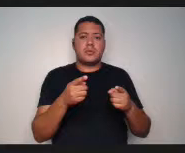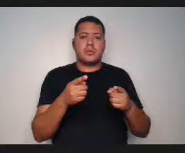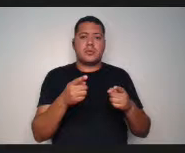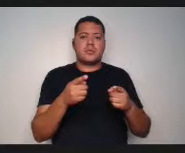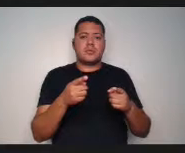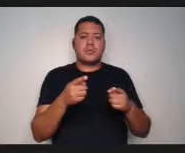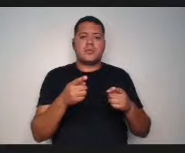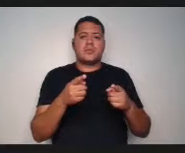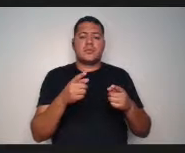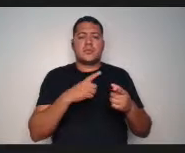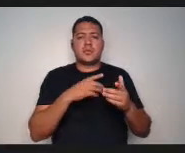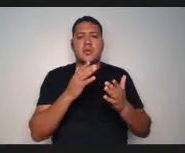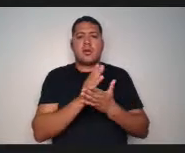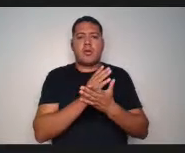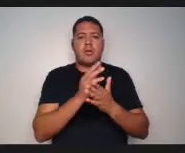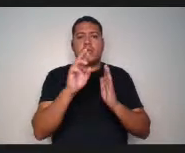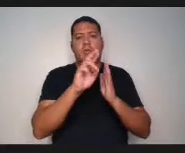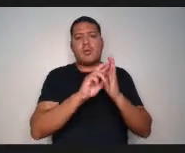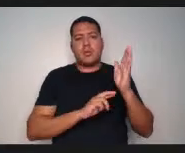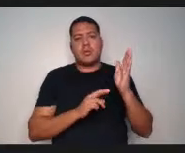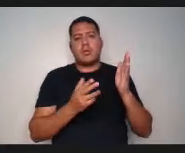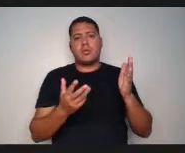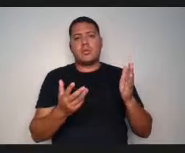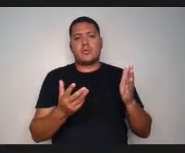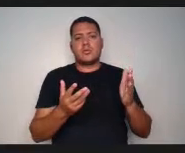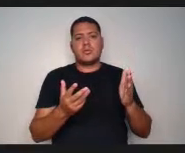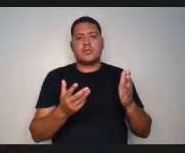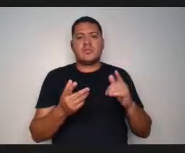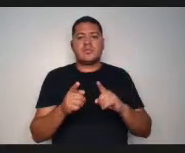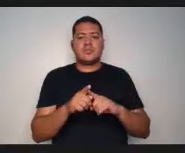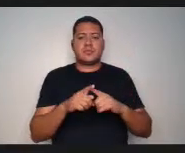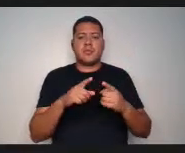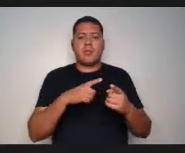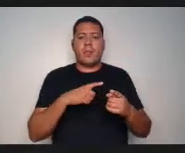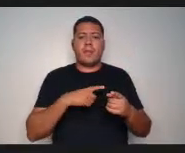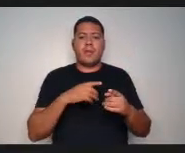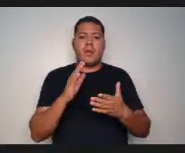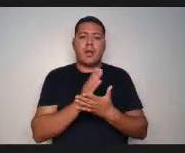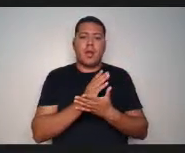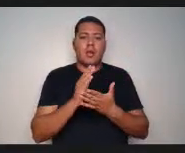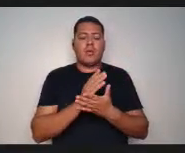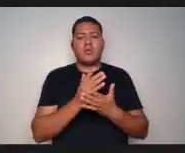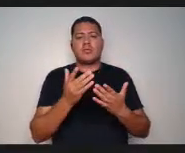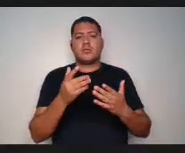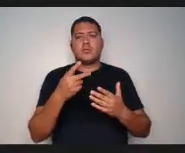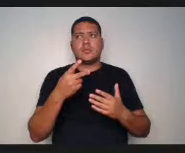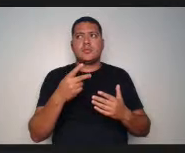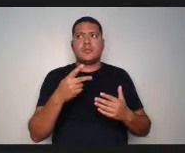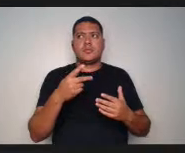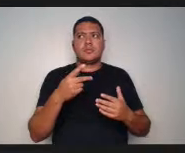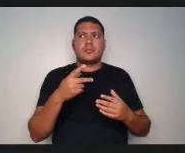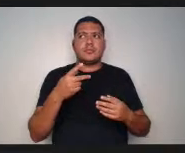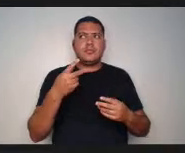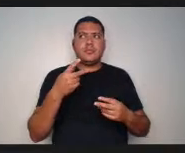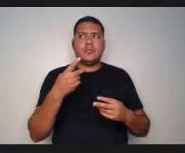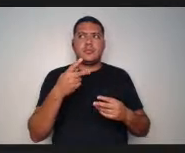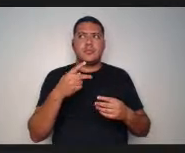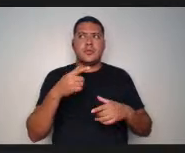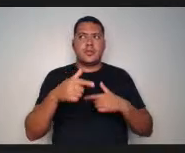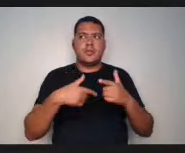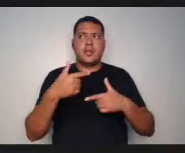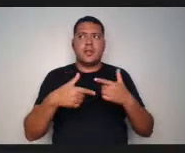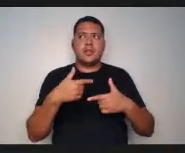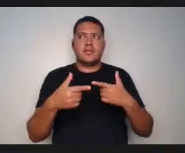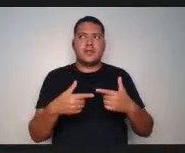said that they would leave their current job to do so. And I'm not sure if this is happening in Brazil, but in the United States, we are